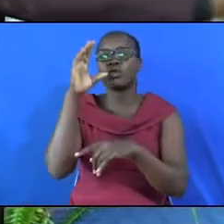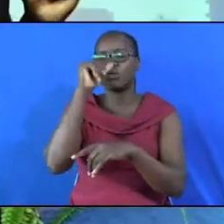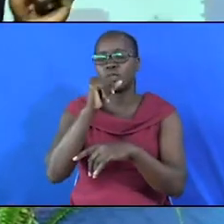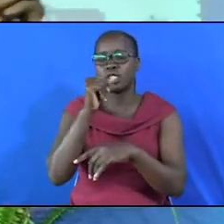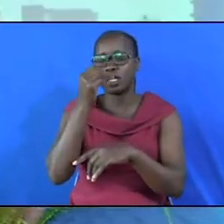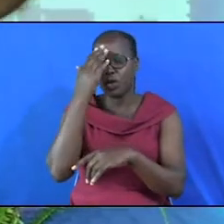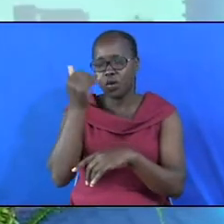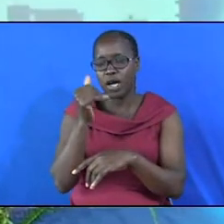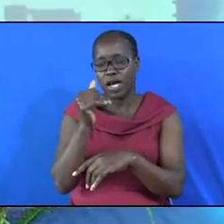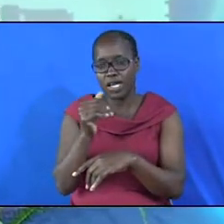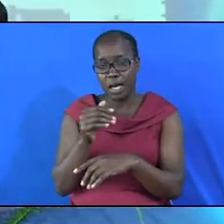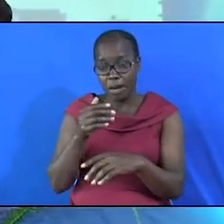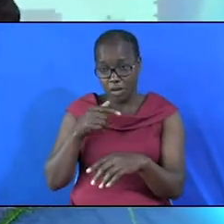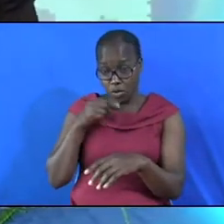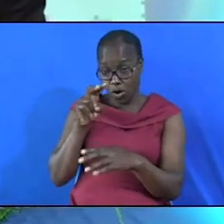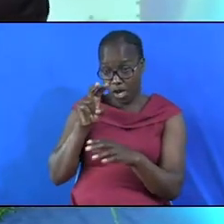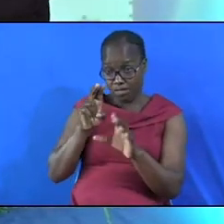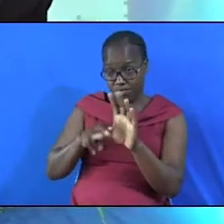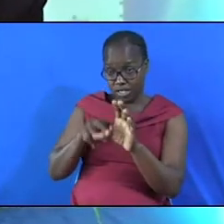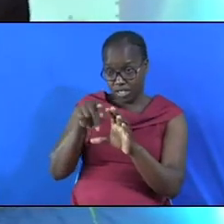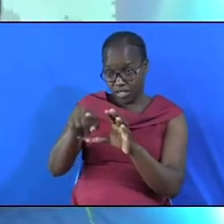your seat will be empty.